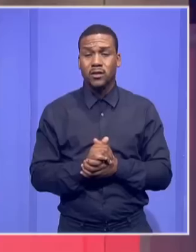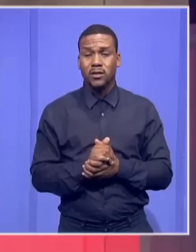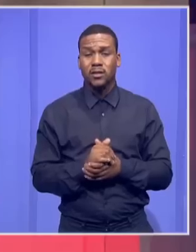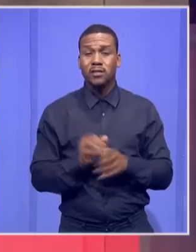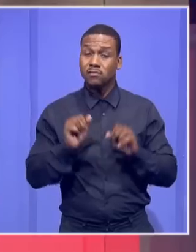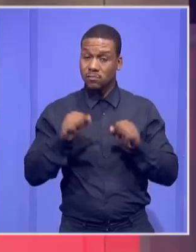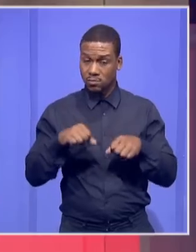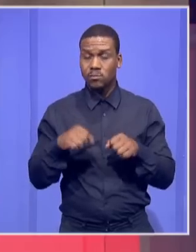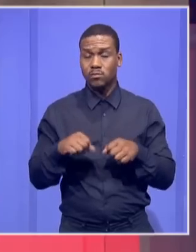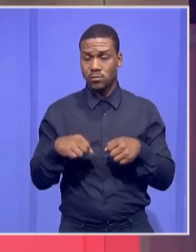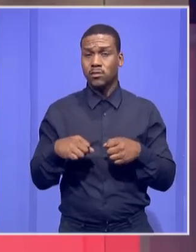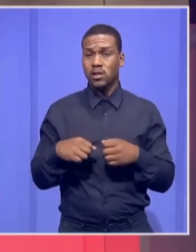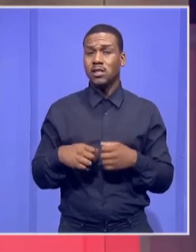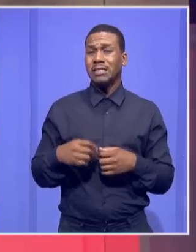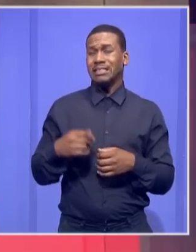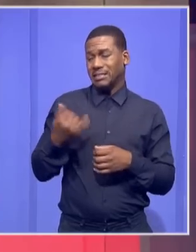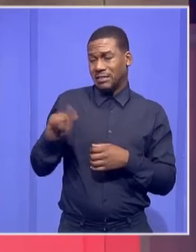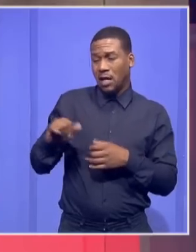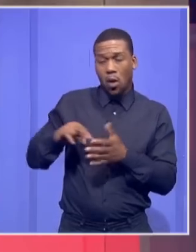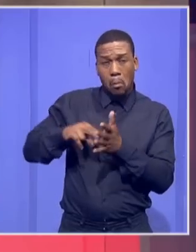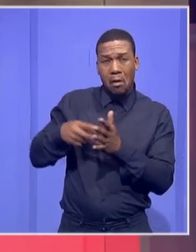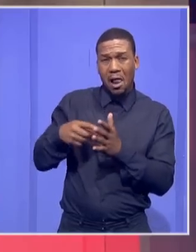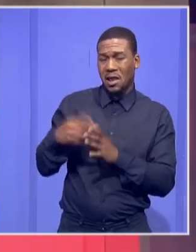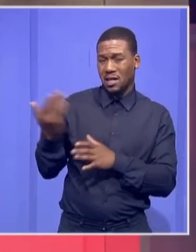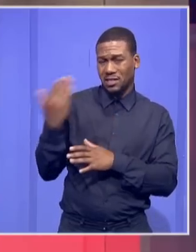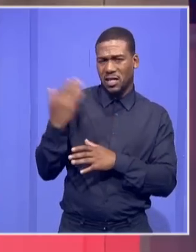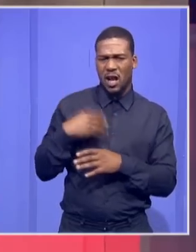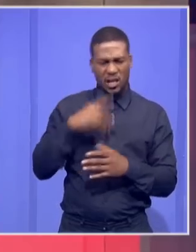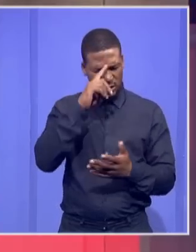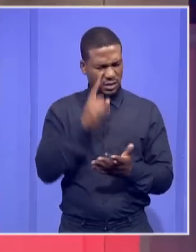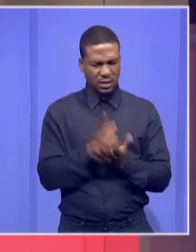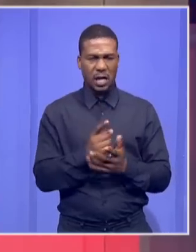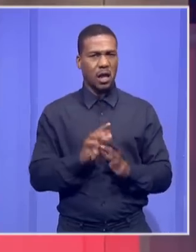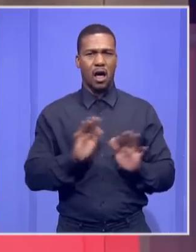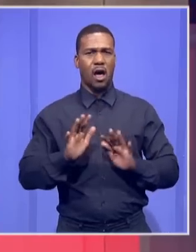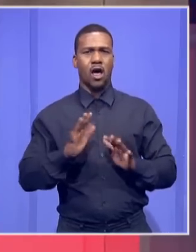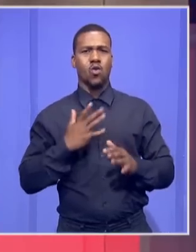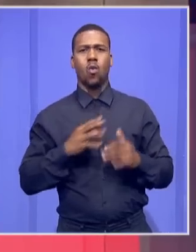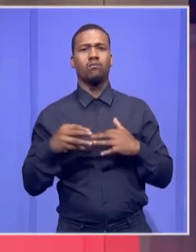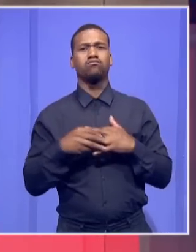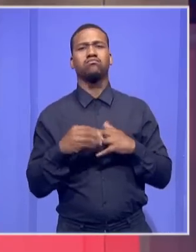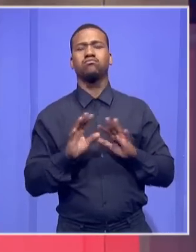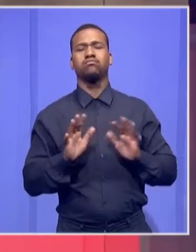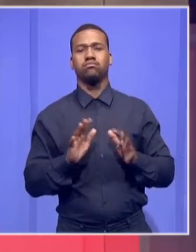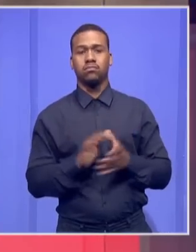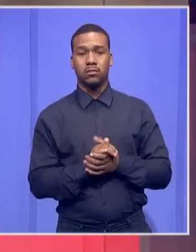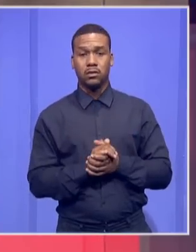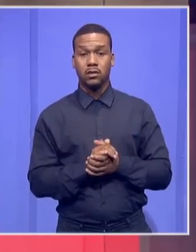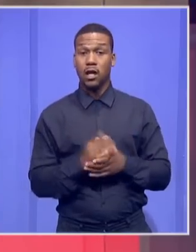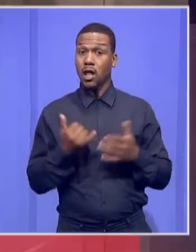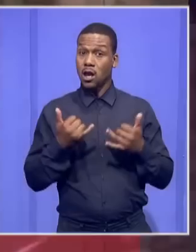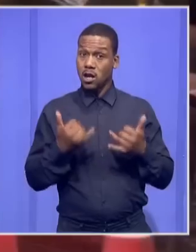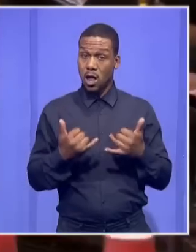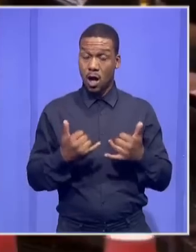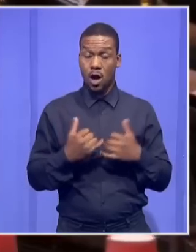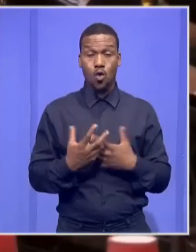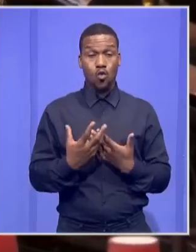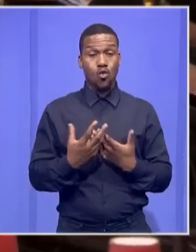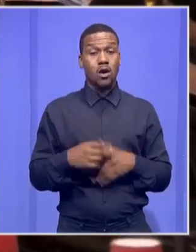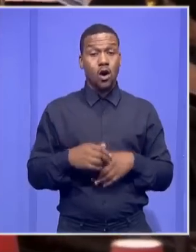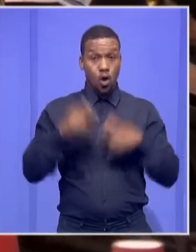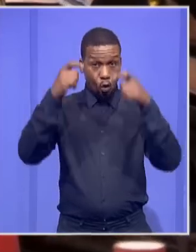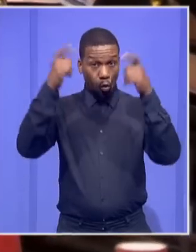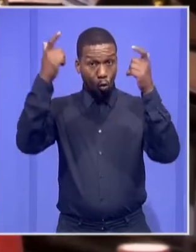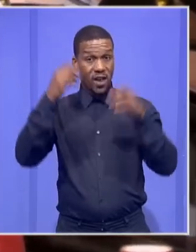still in the planning phases, so he decided he didn't want to, and that, of course, is when the Queen's father became the king, Yes. and that's how